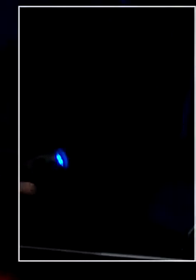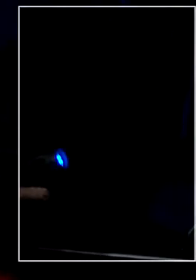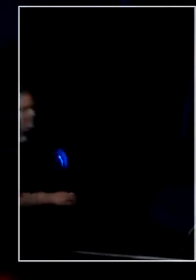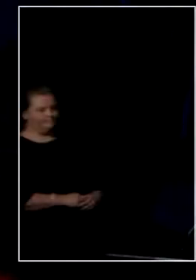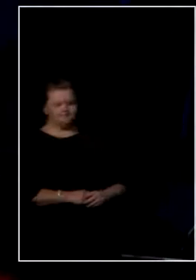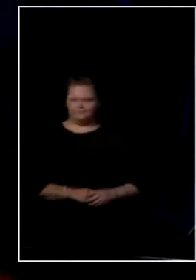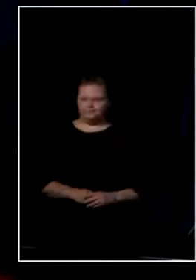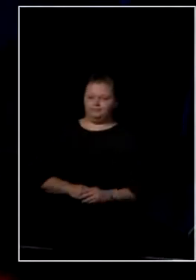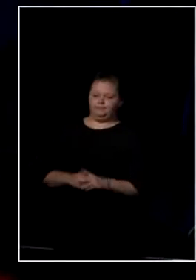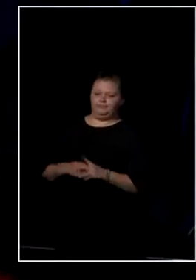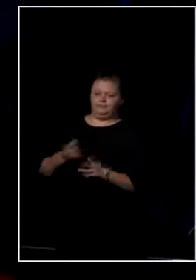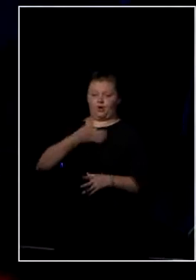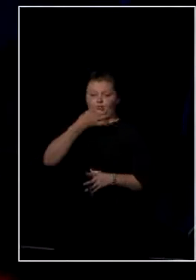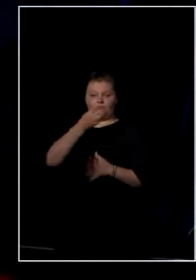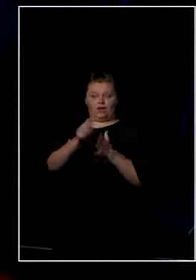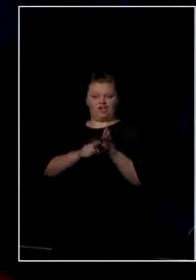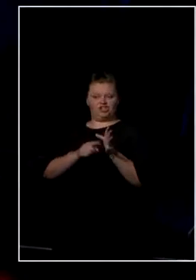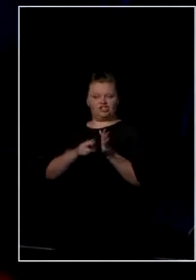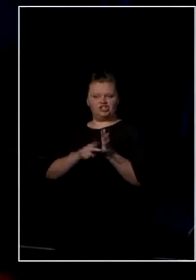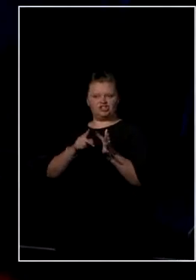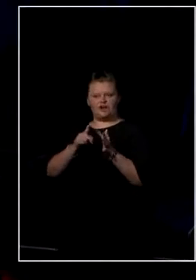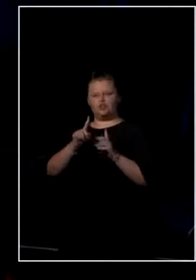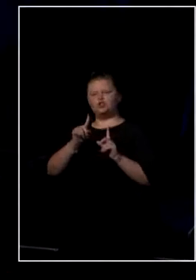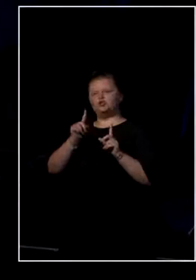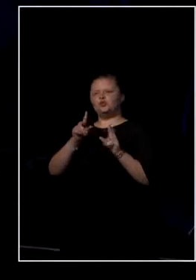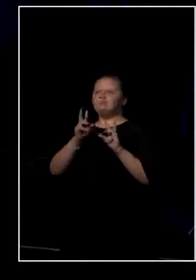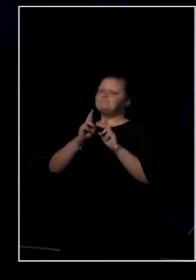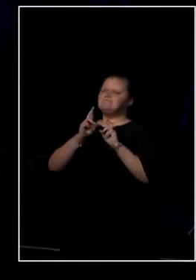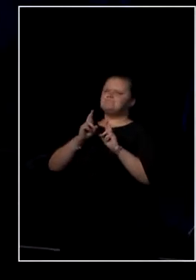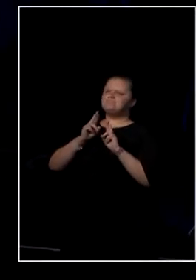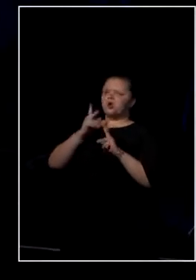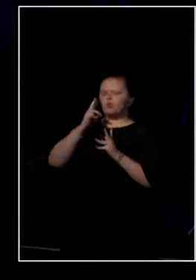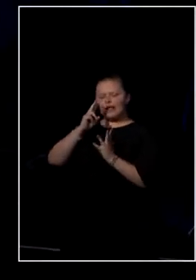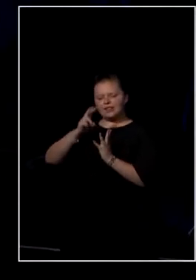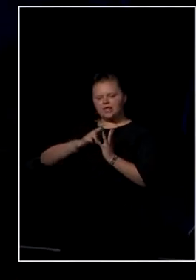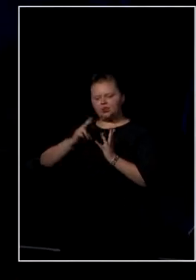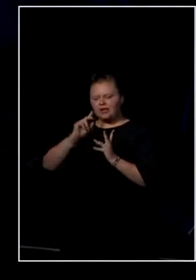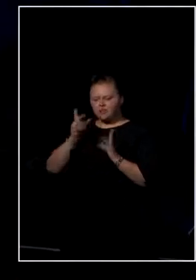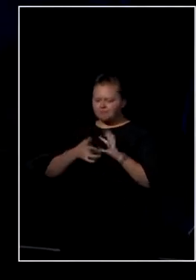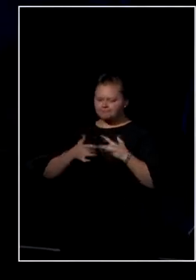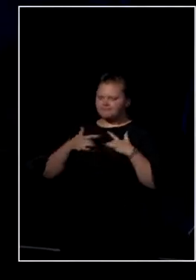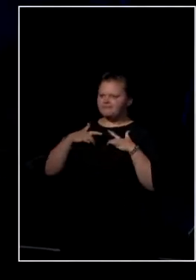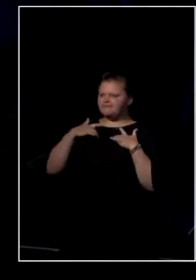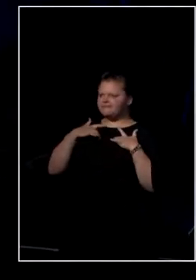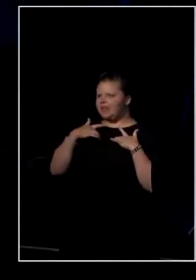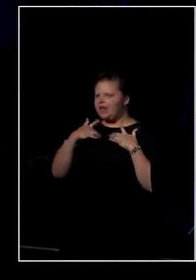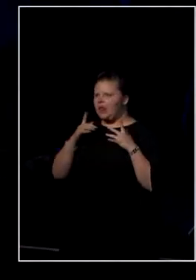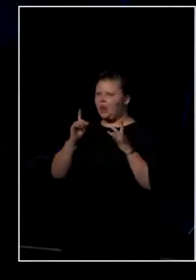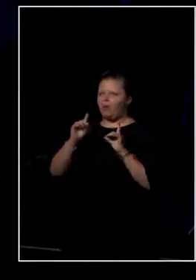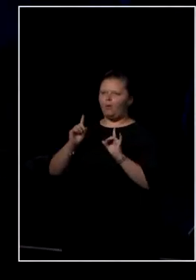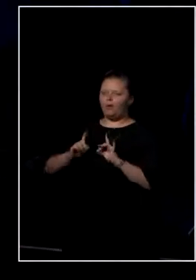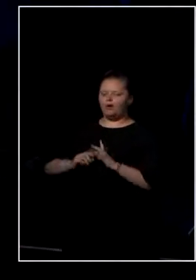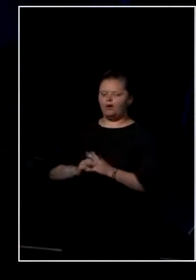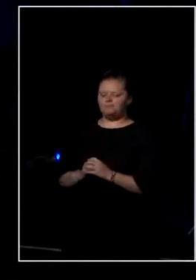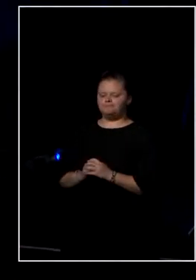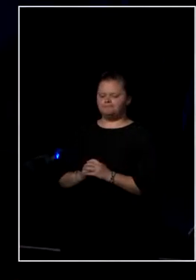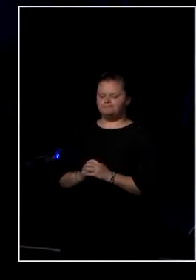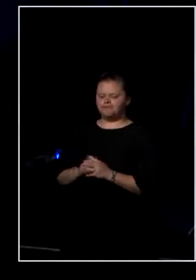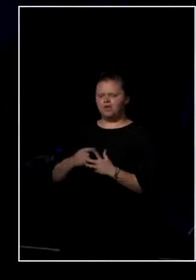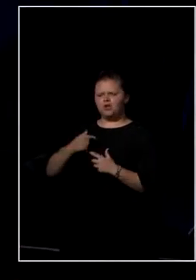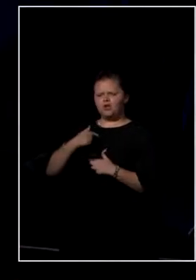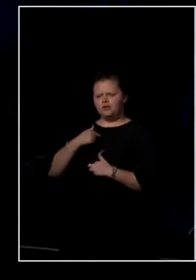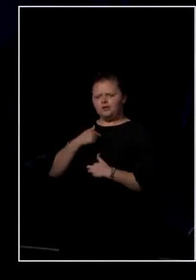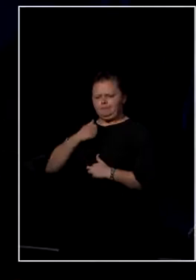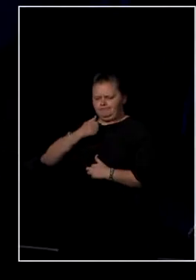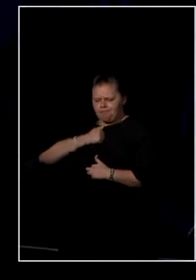piece and hearing your story? I actually hope that with people with my story being